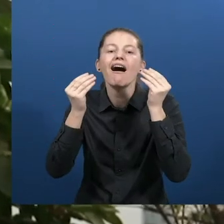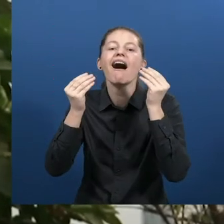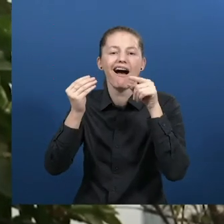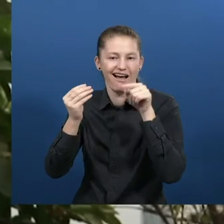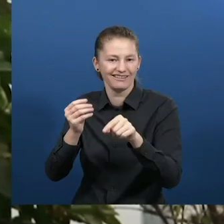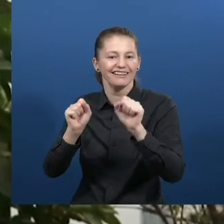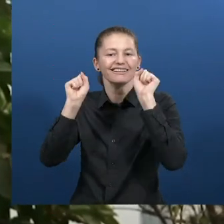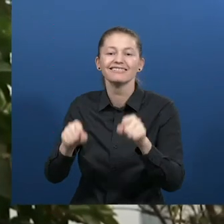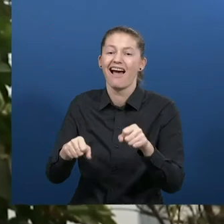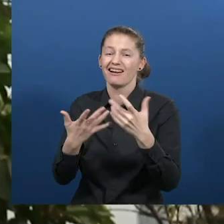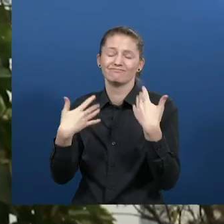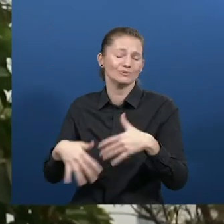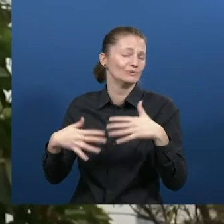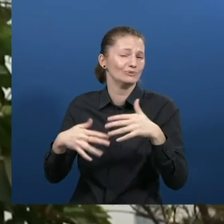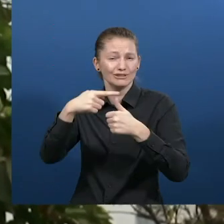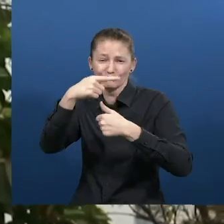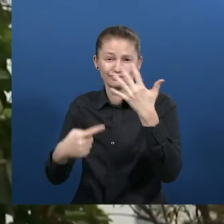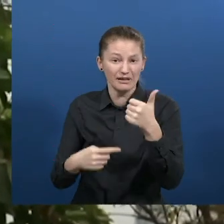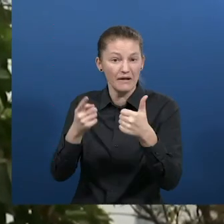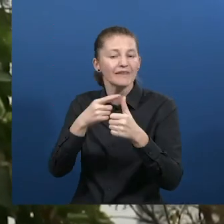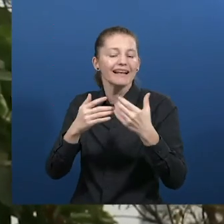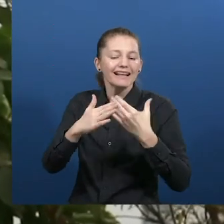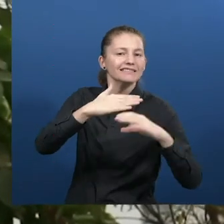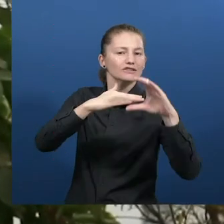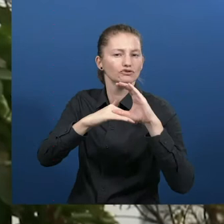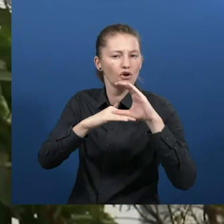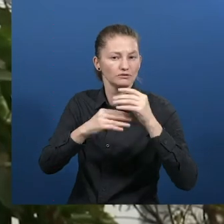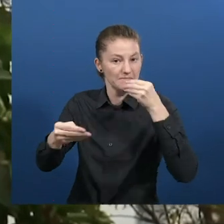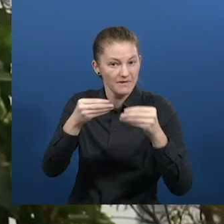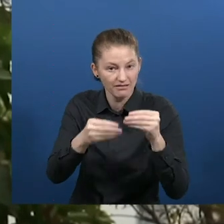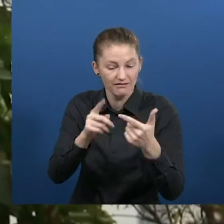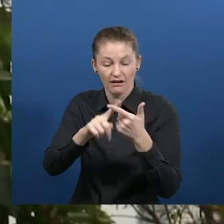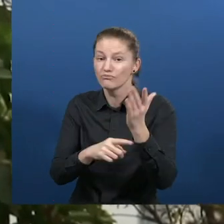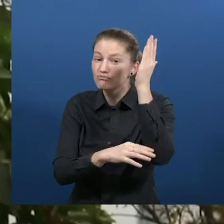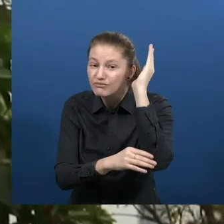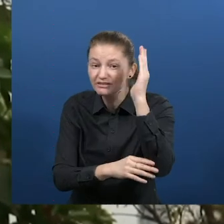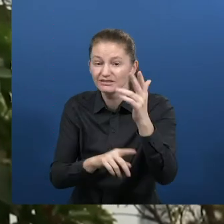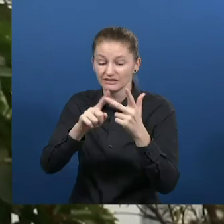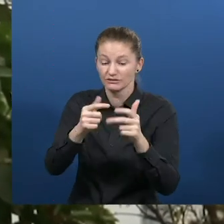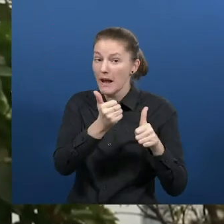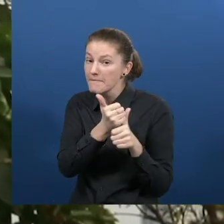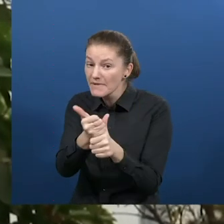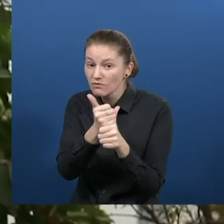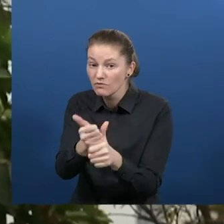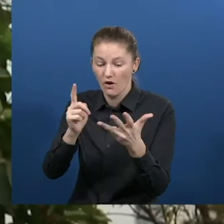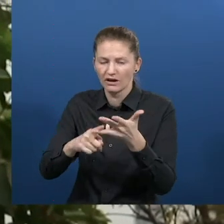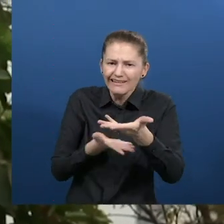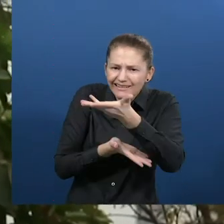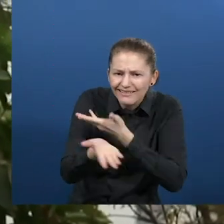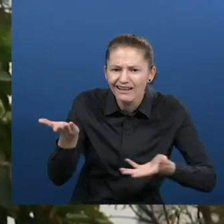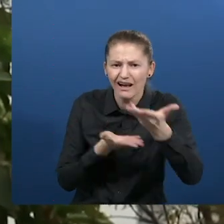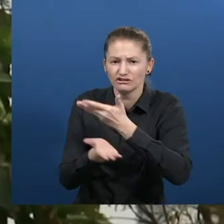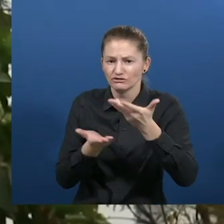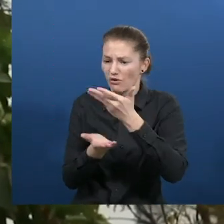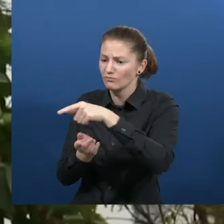mentoring, interaction with other organizations has firmly developed an insight within me on how